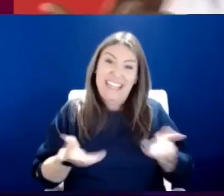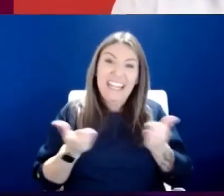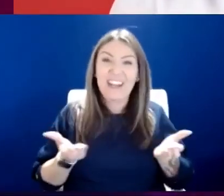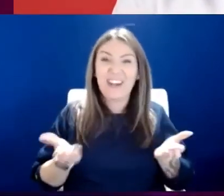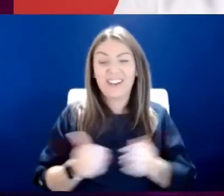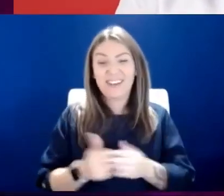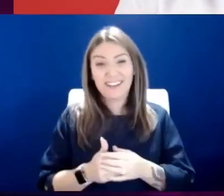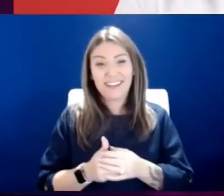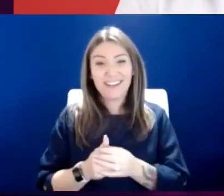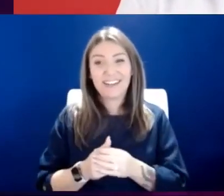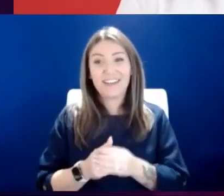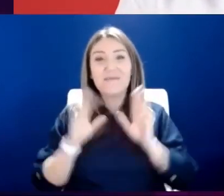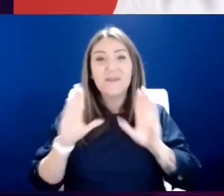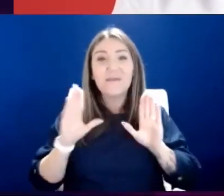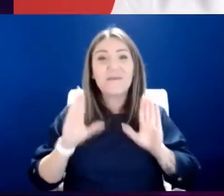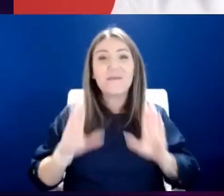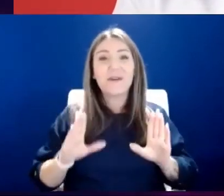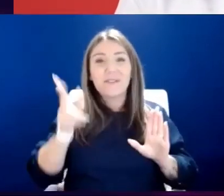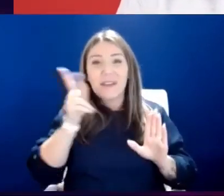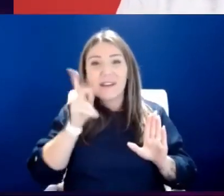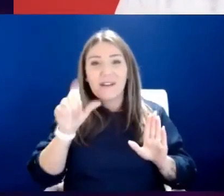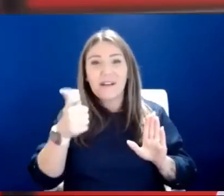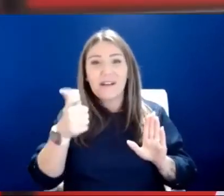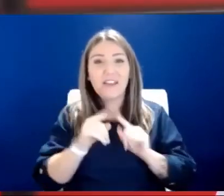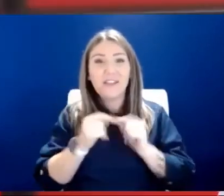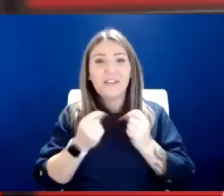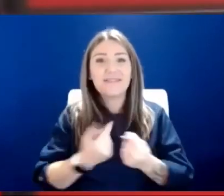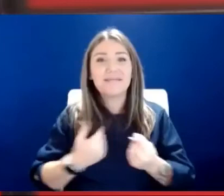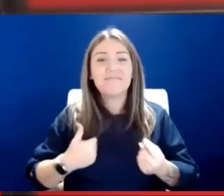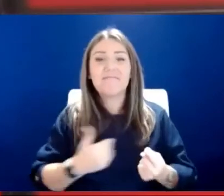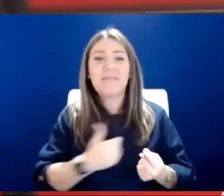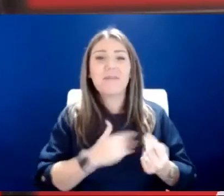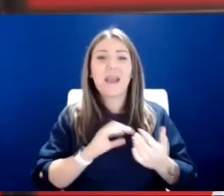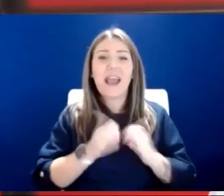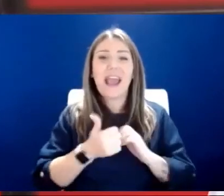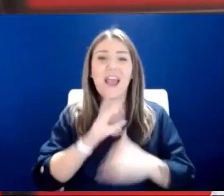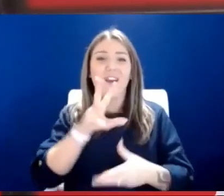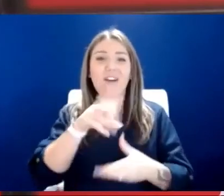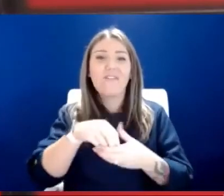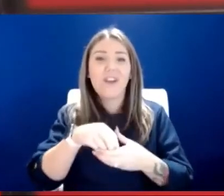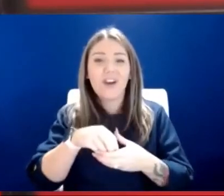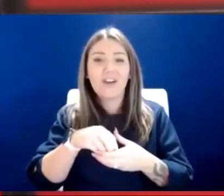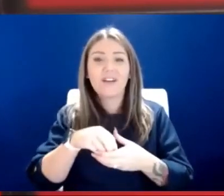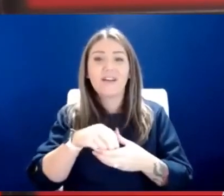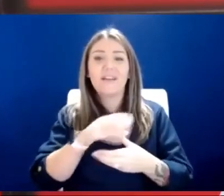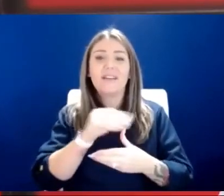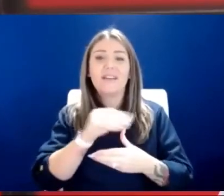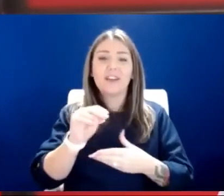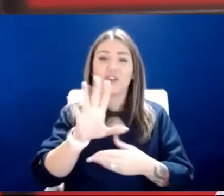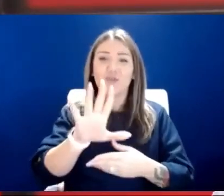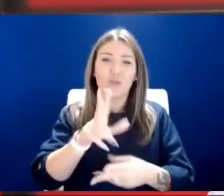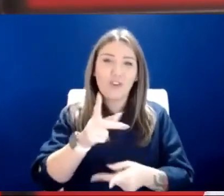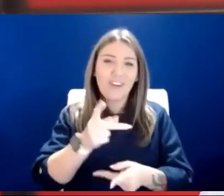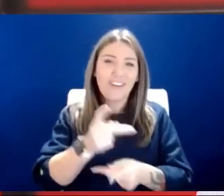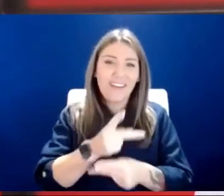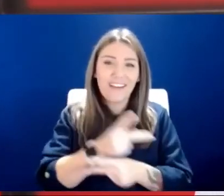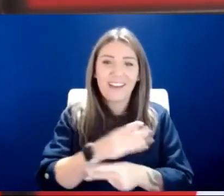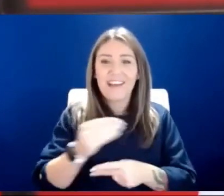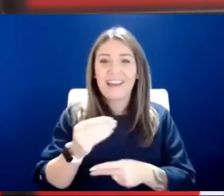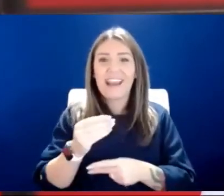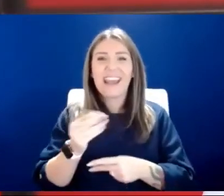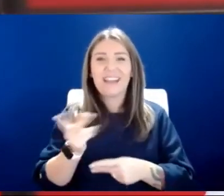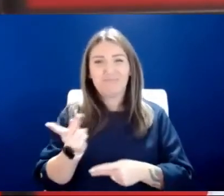be great to hear from other team members as well how they were involved in in your care and and Gary Jr.'s care.